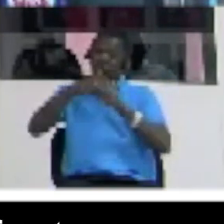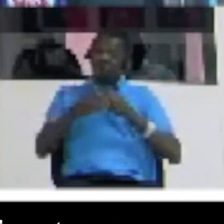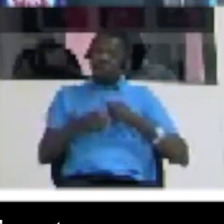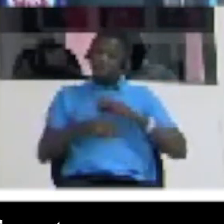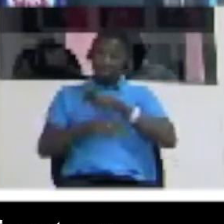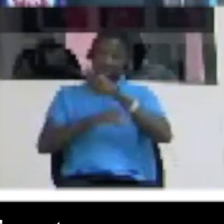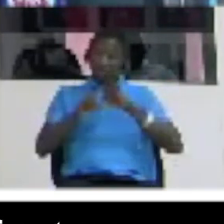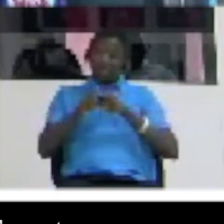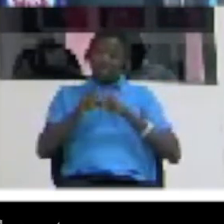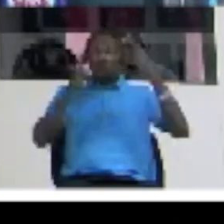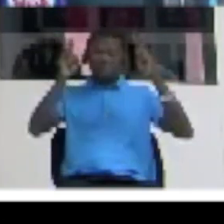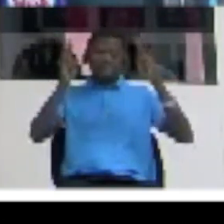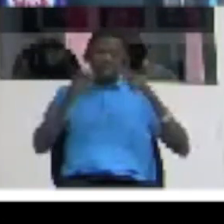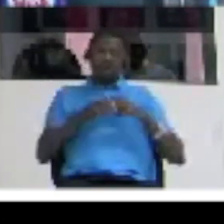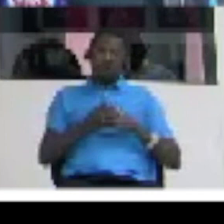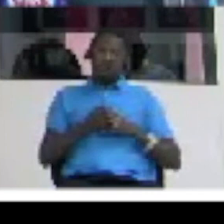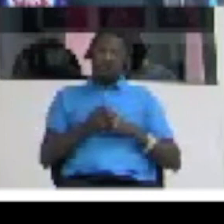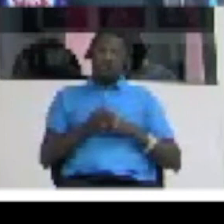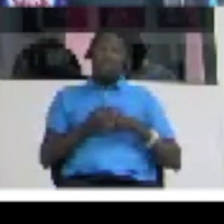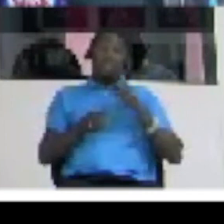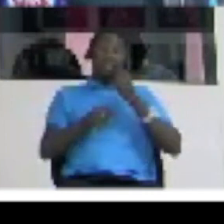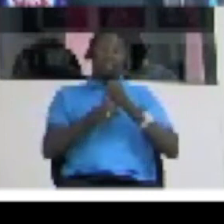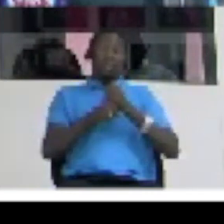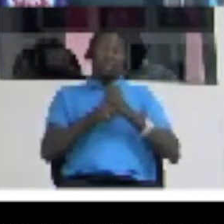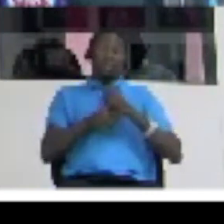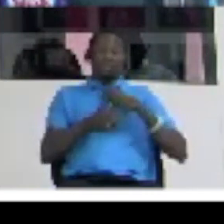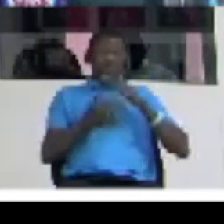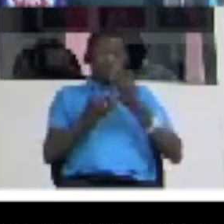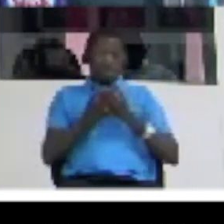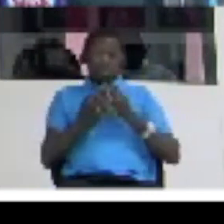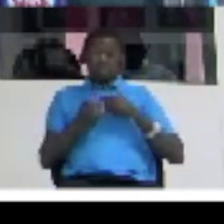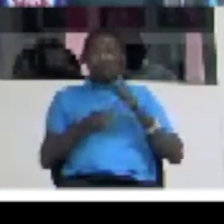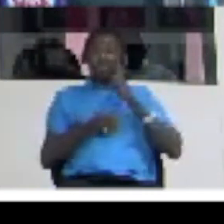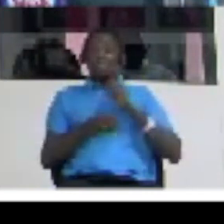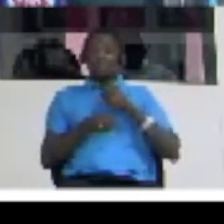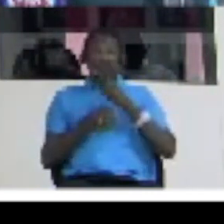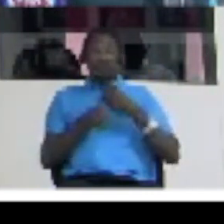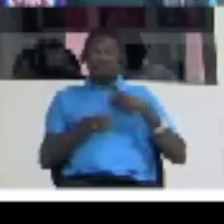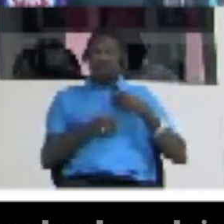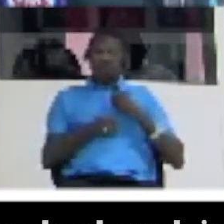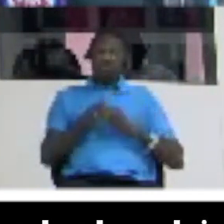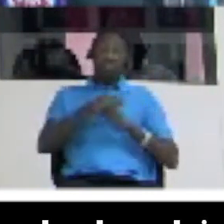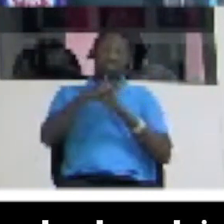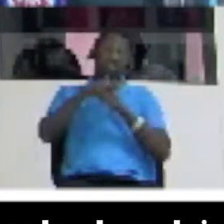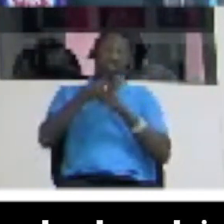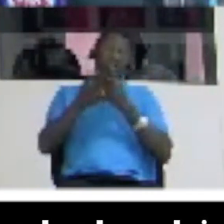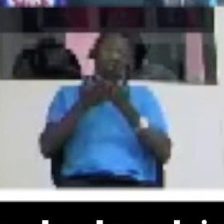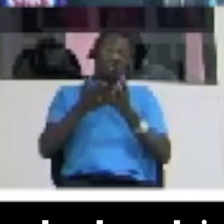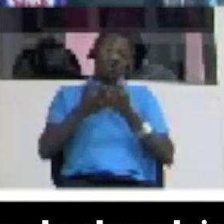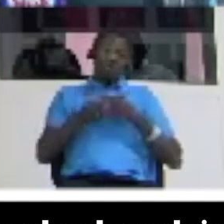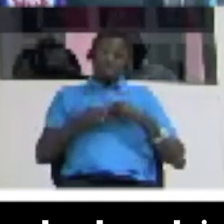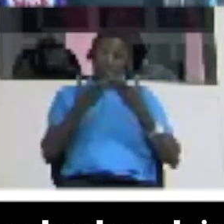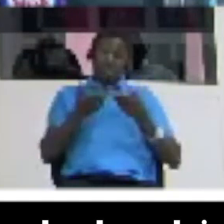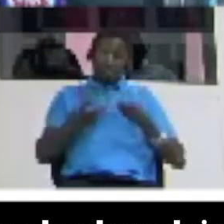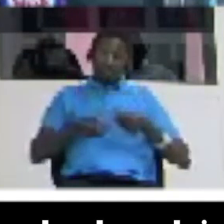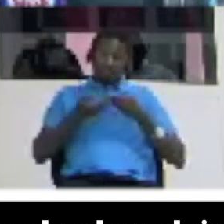generous benefactor. He made you believe that he was a father to you or a mentor. He made promises of